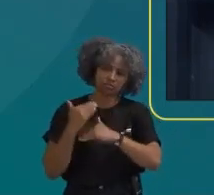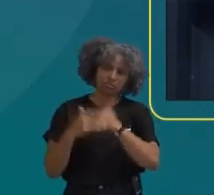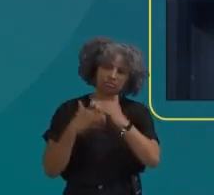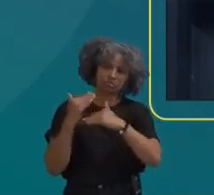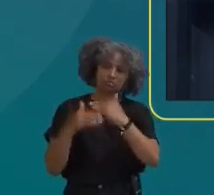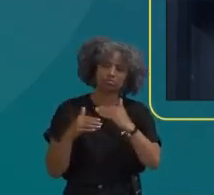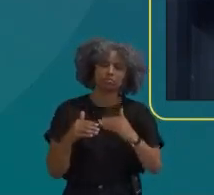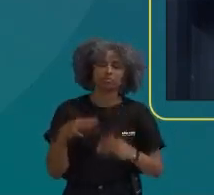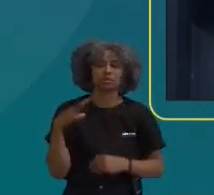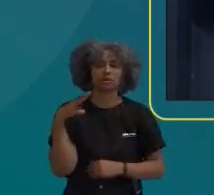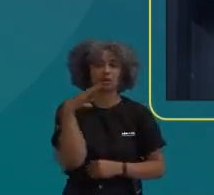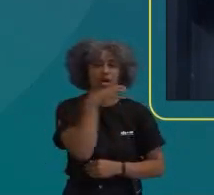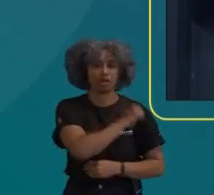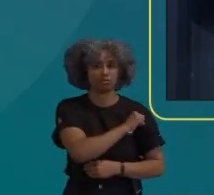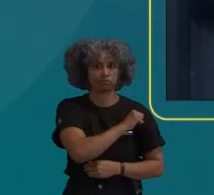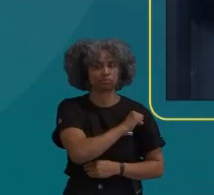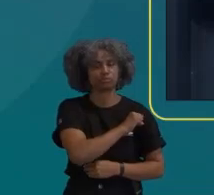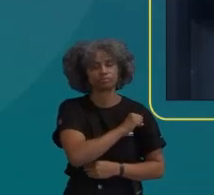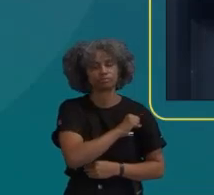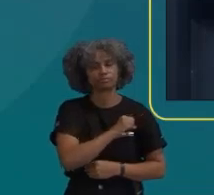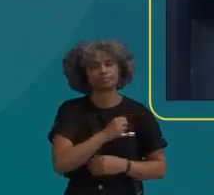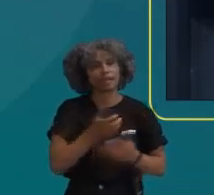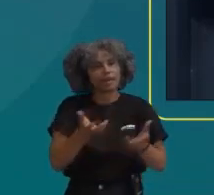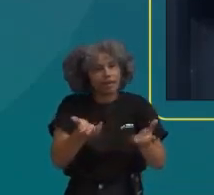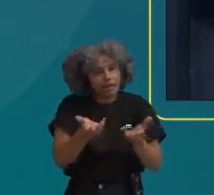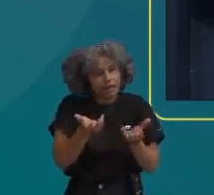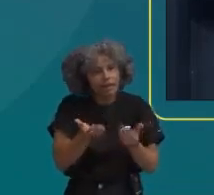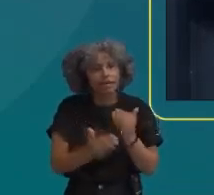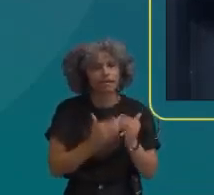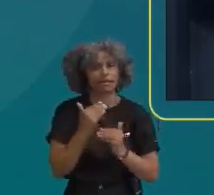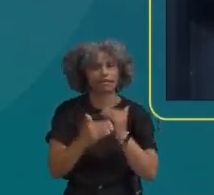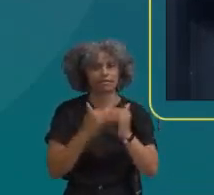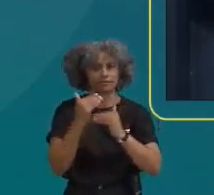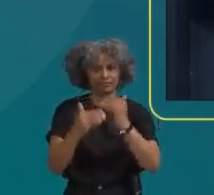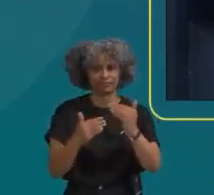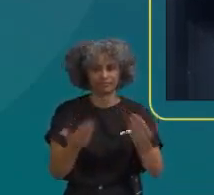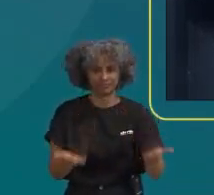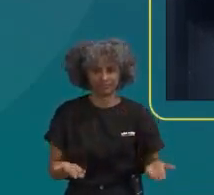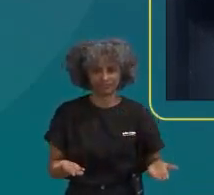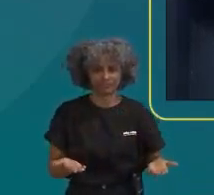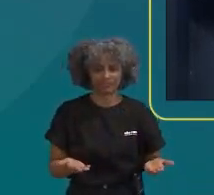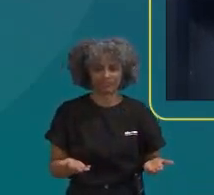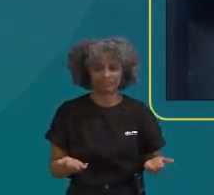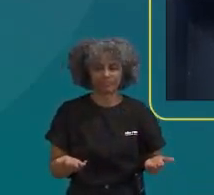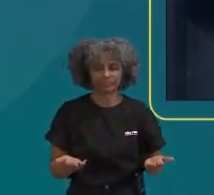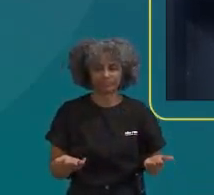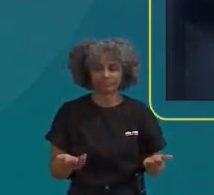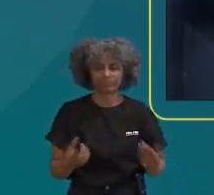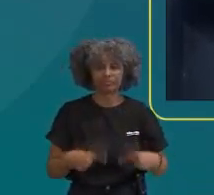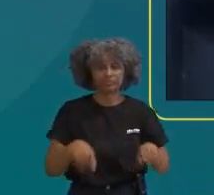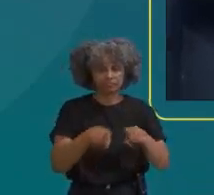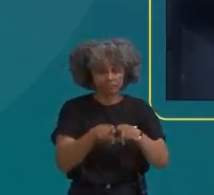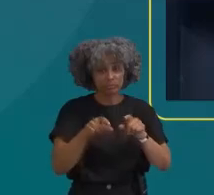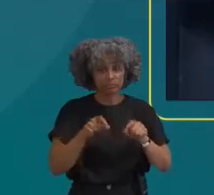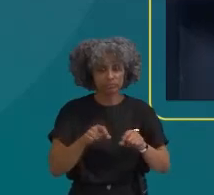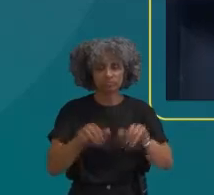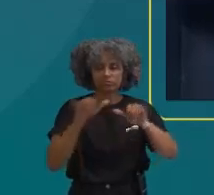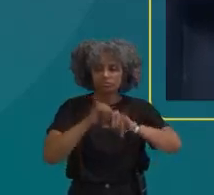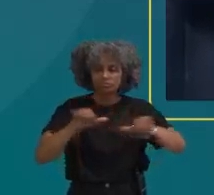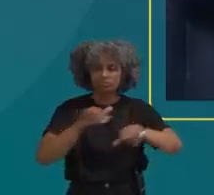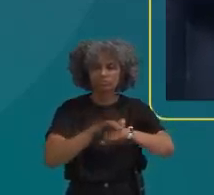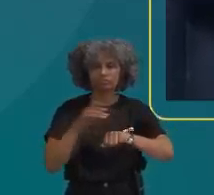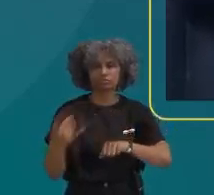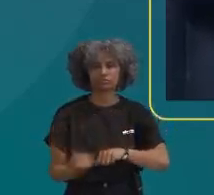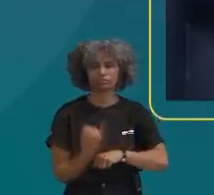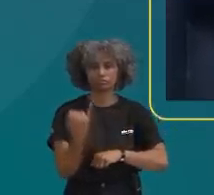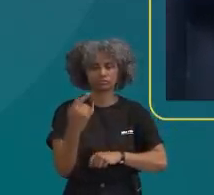in the manner that we want to grow. And I think that's a key message that we need to share to everyone, that regardless of